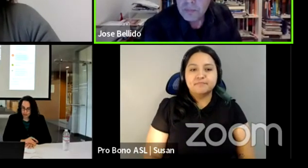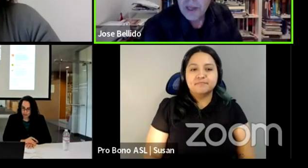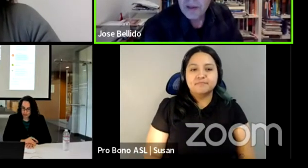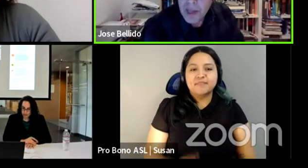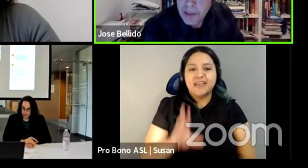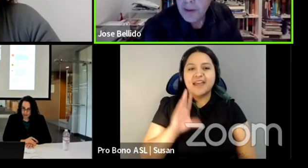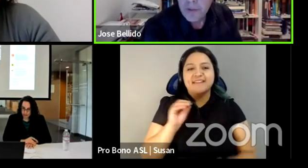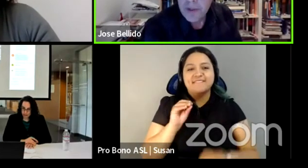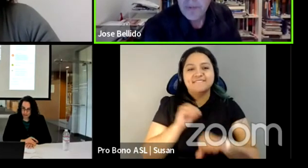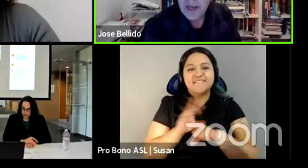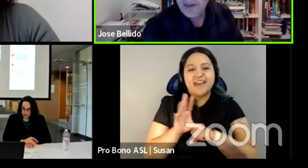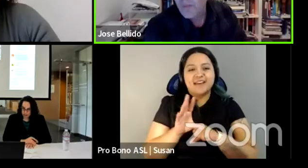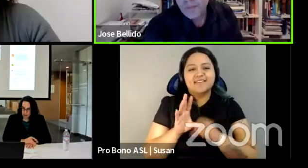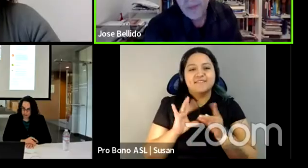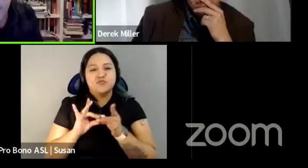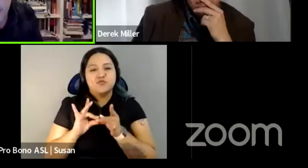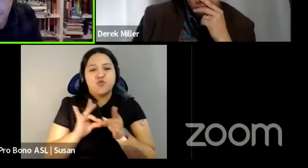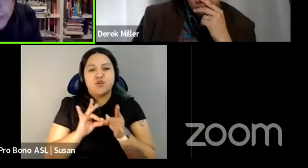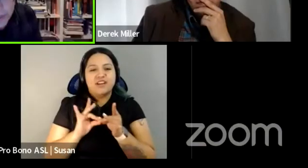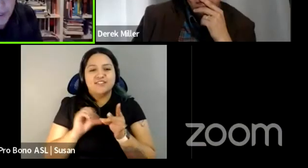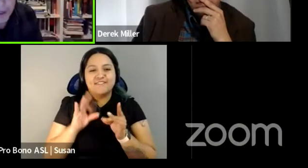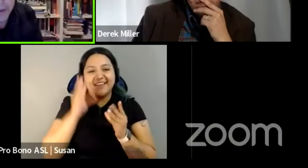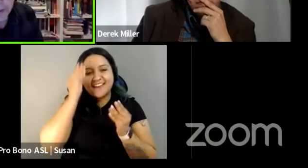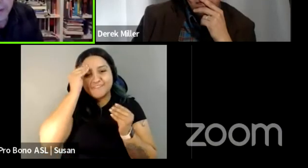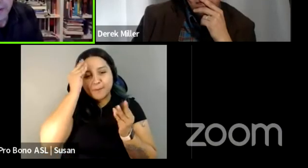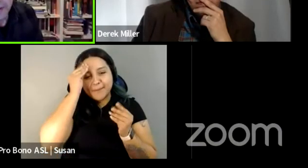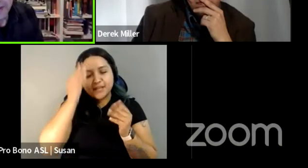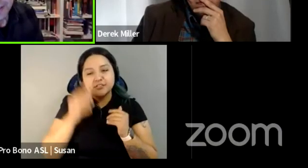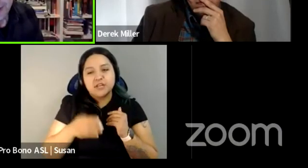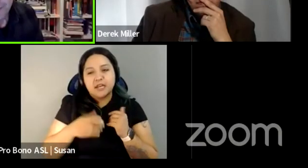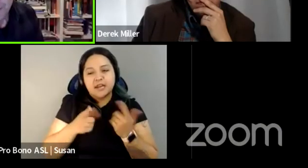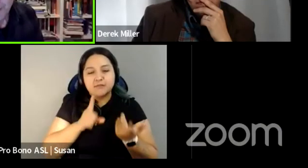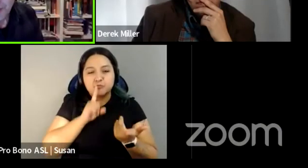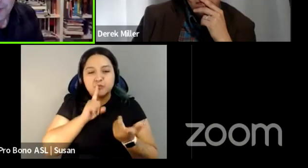information and the basically PR,